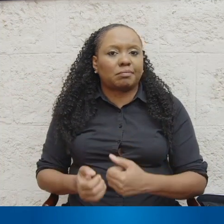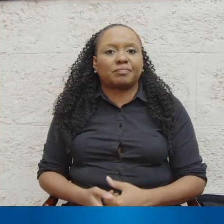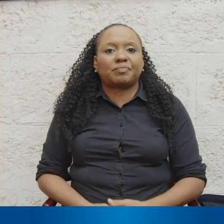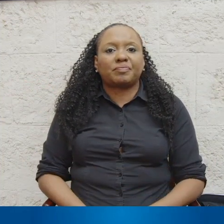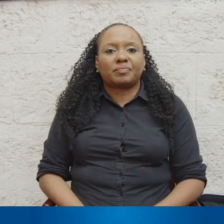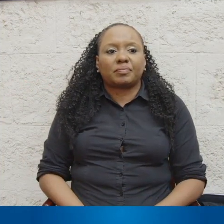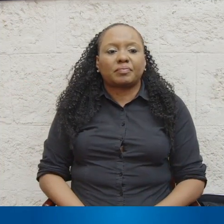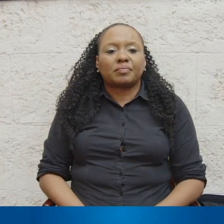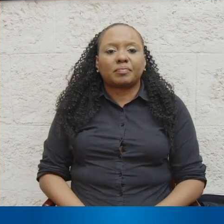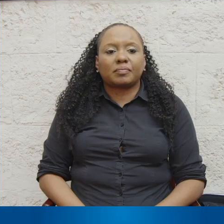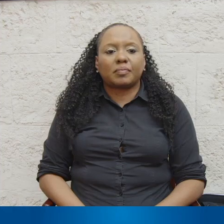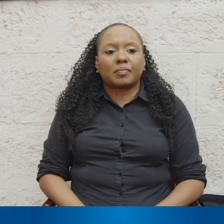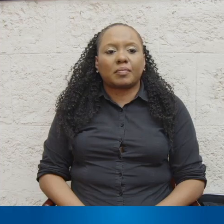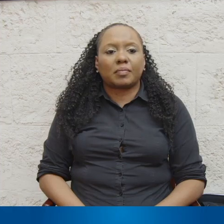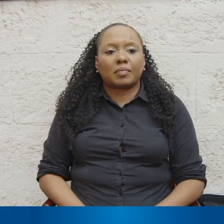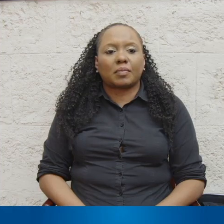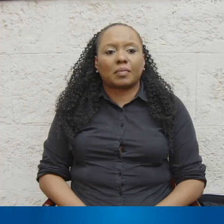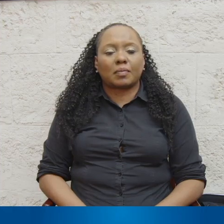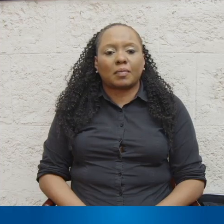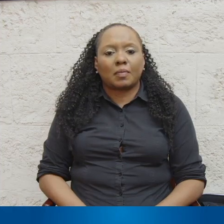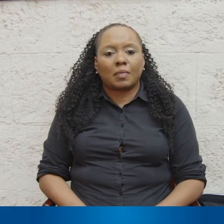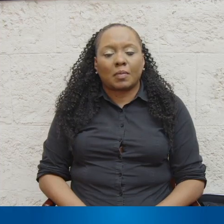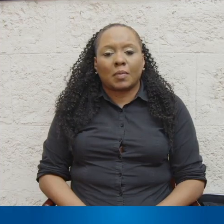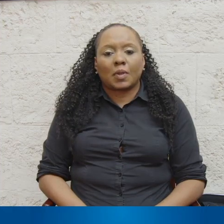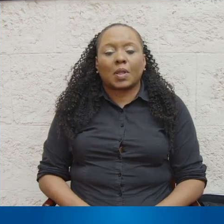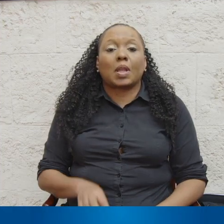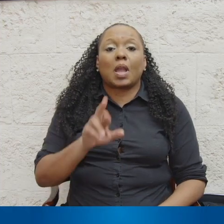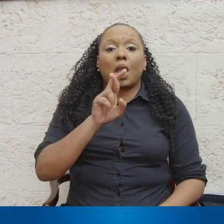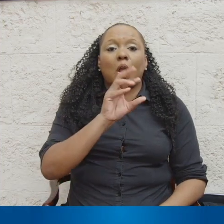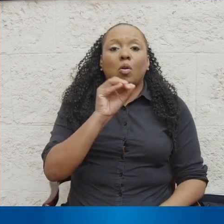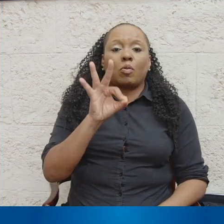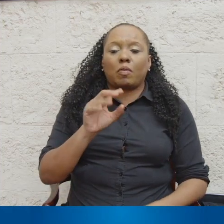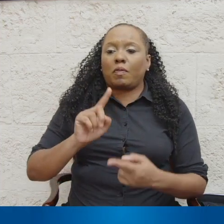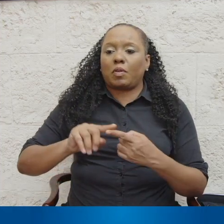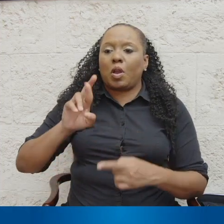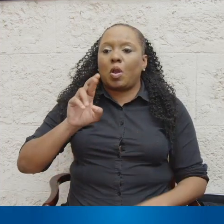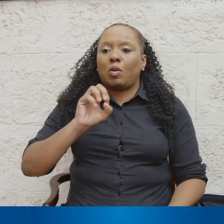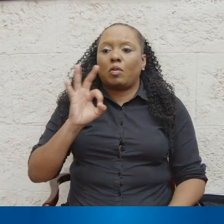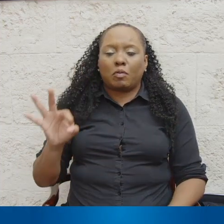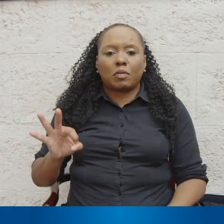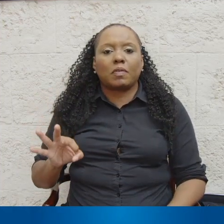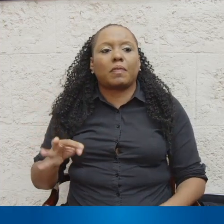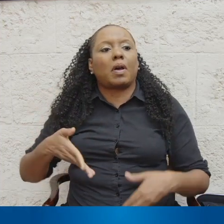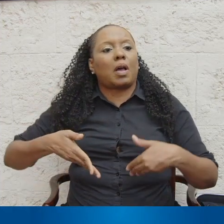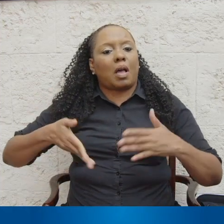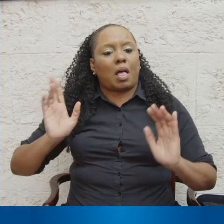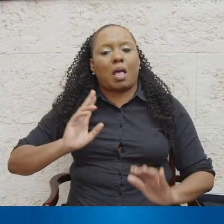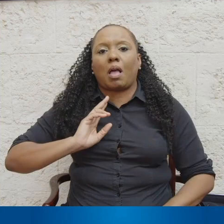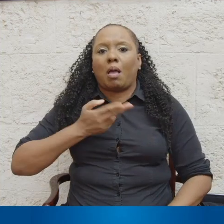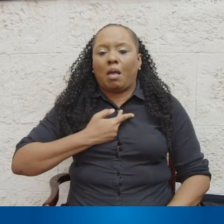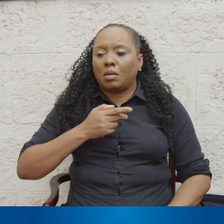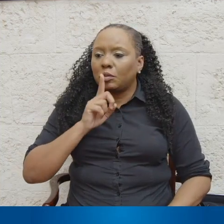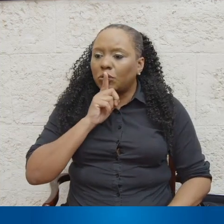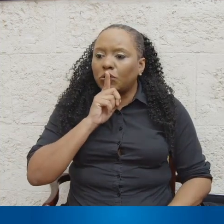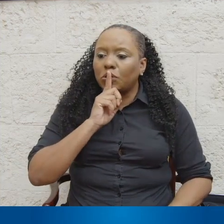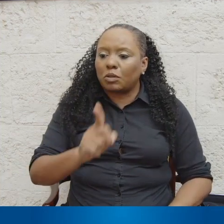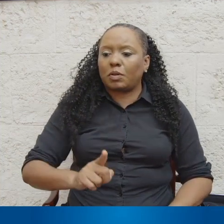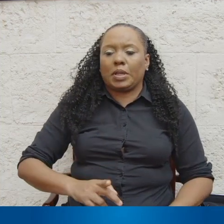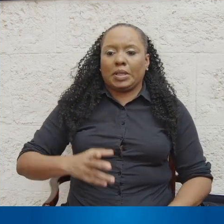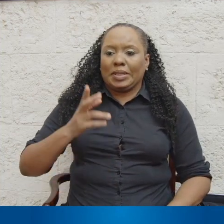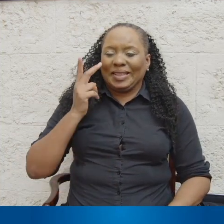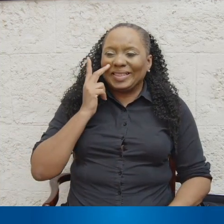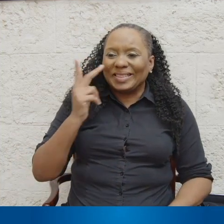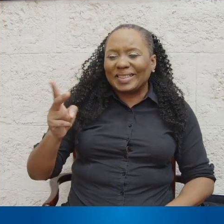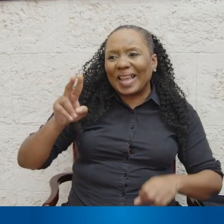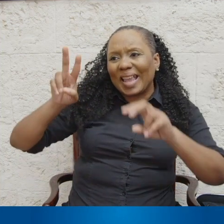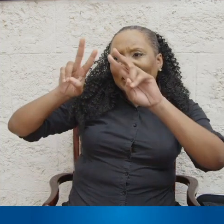you can see the trajectory, so that we have roof to reefs, which allow us to do the identification of what the